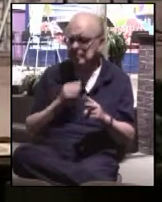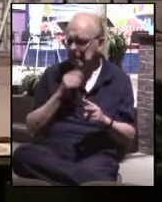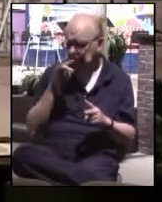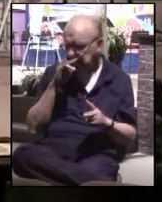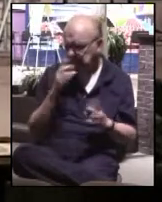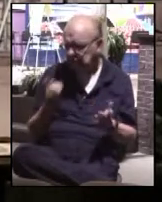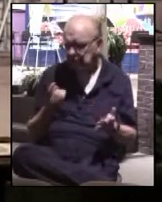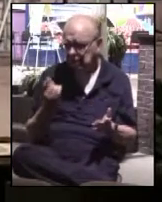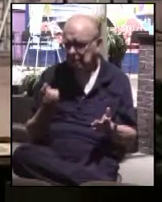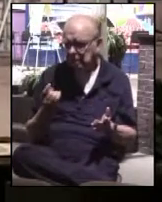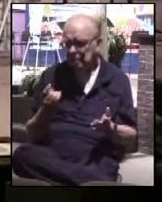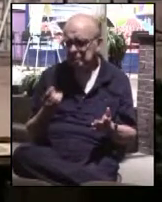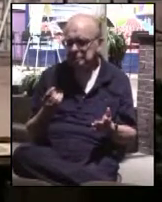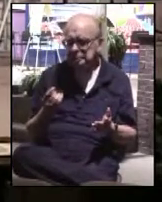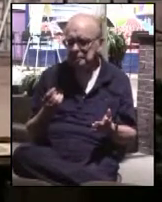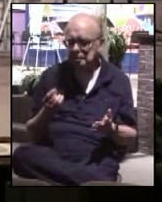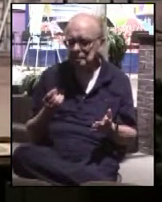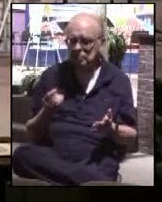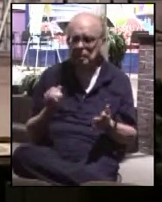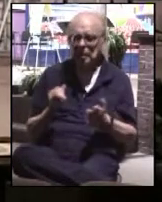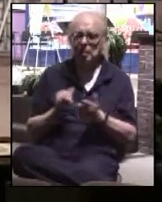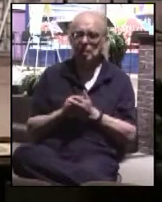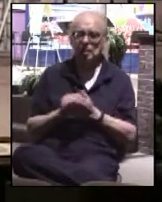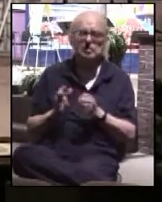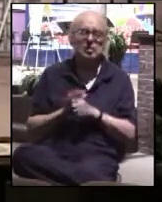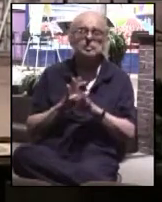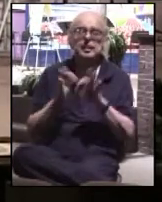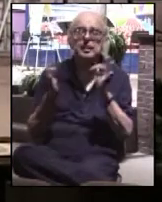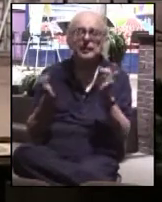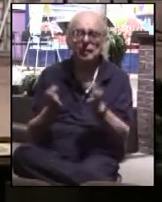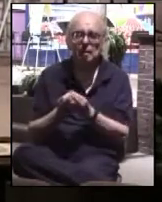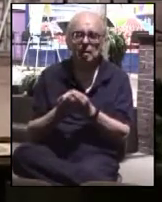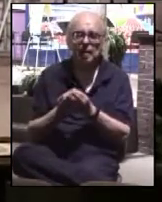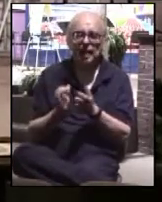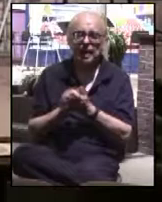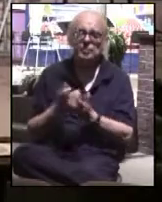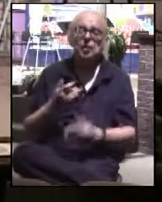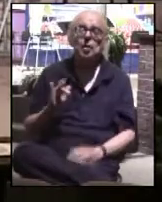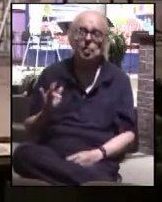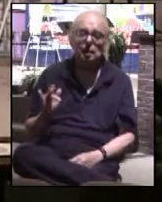kids guys and gals it's a whole family that's hurting